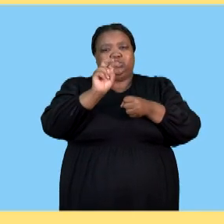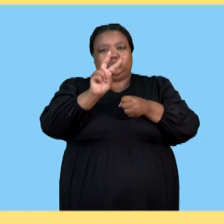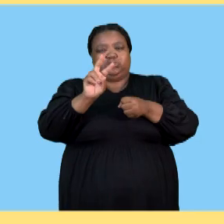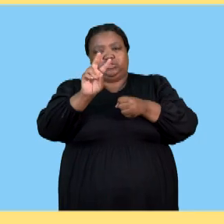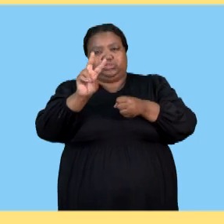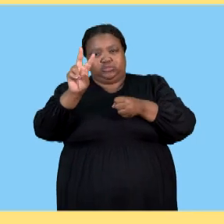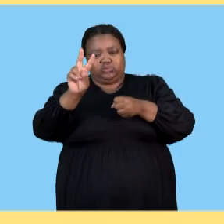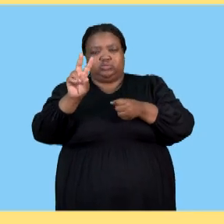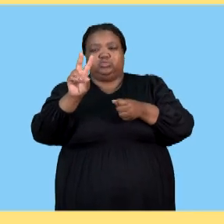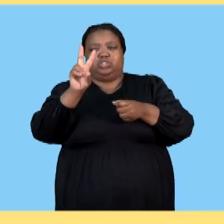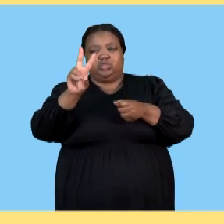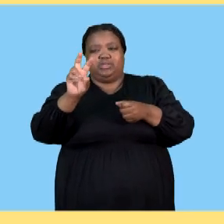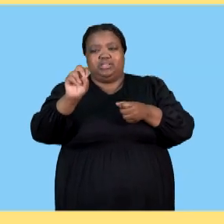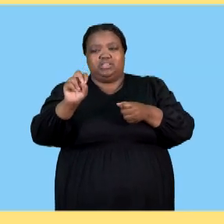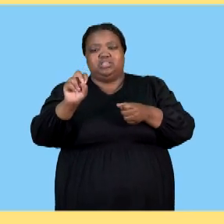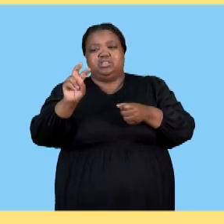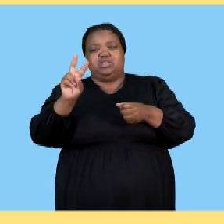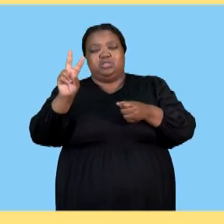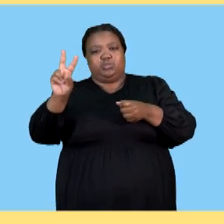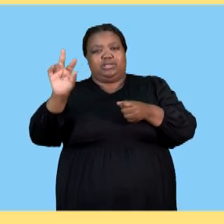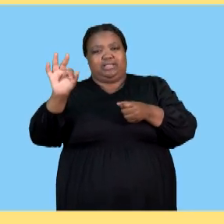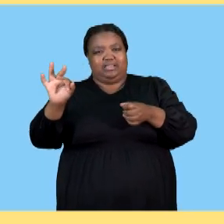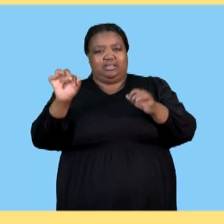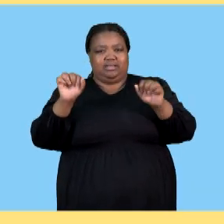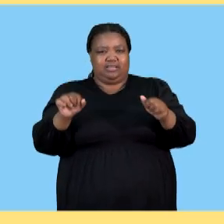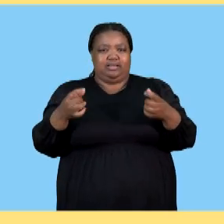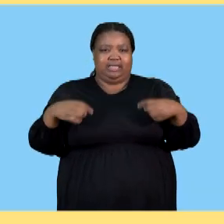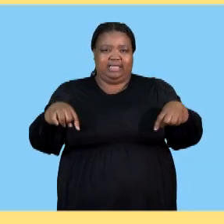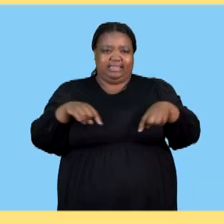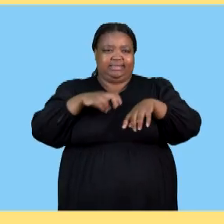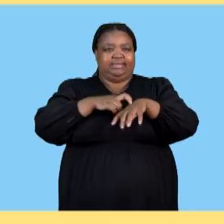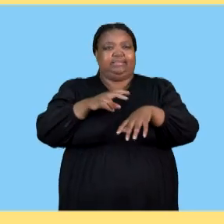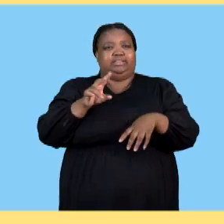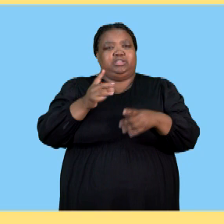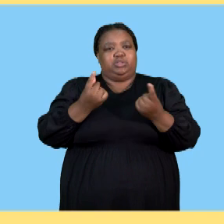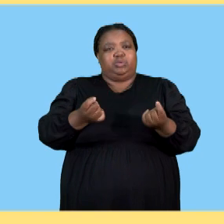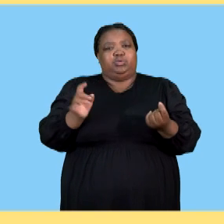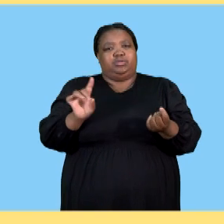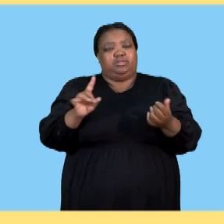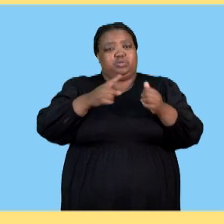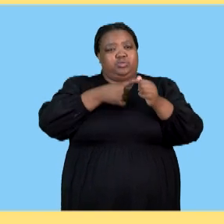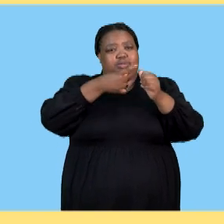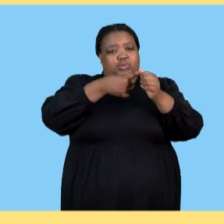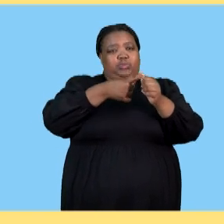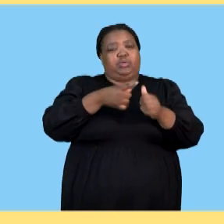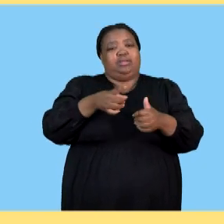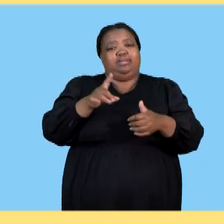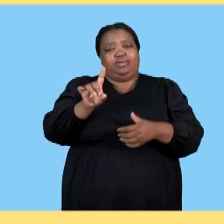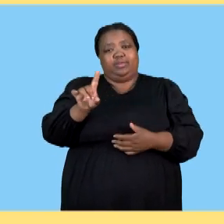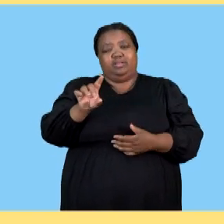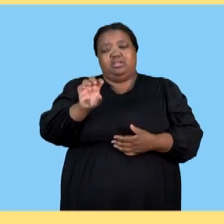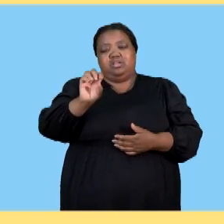and 2023. Then here is what we are required to do. Number one,